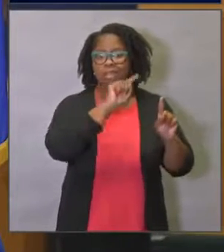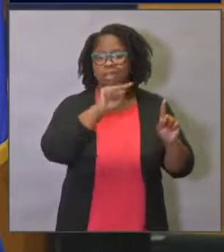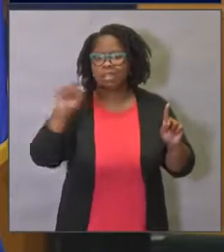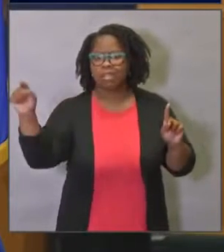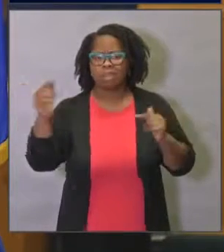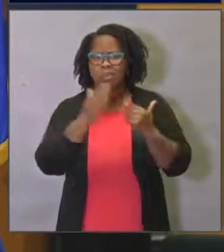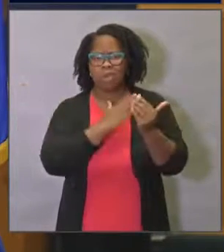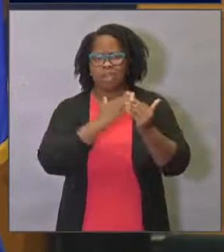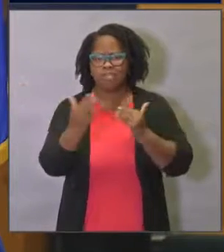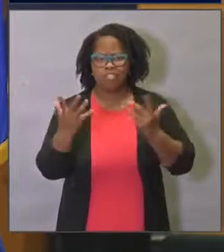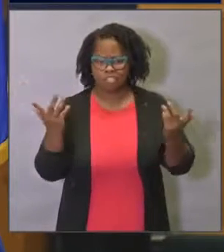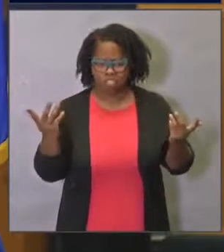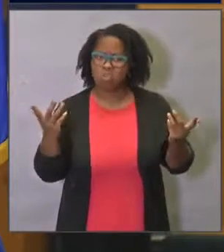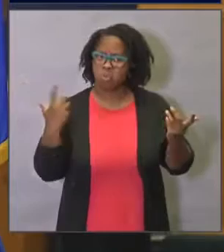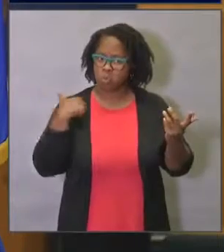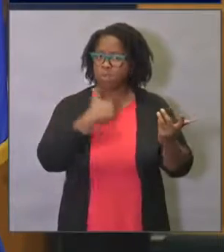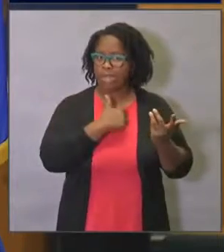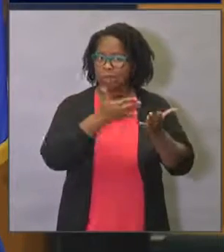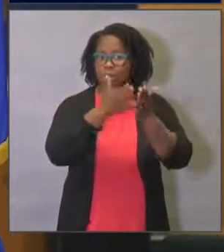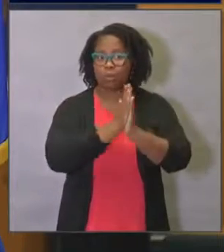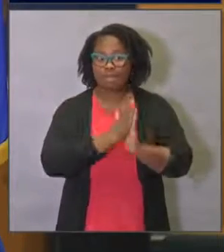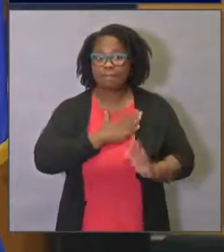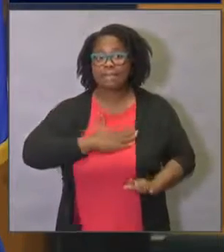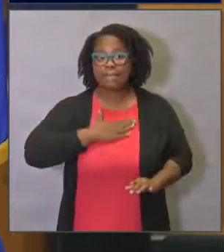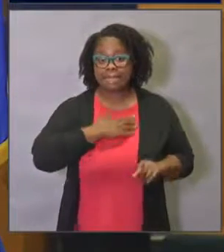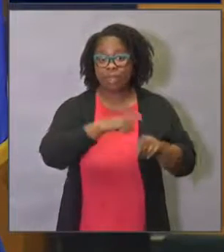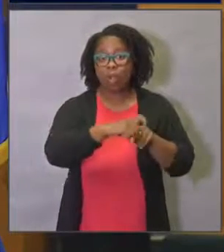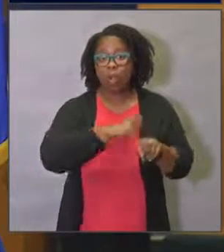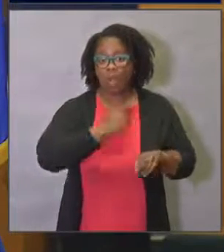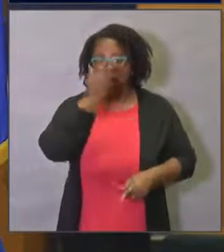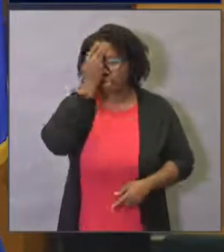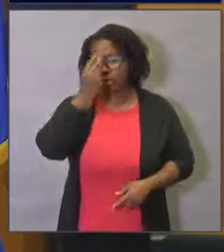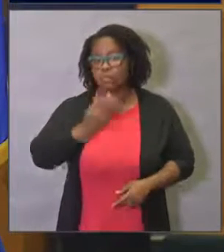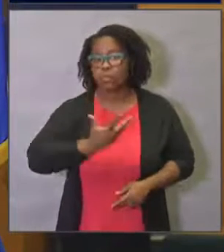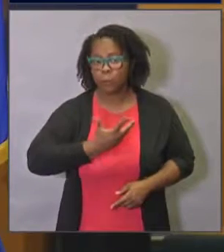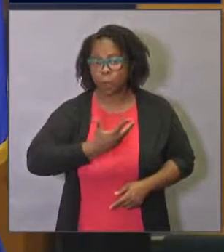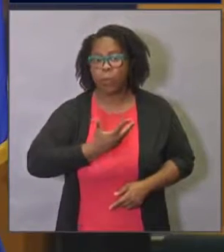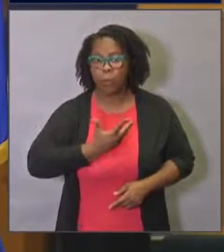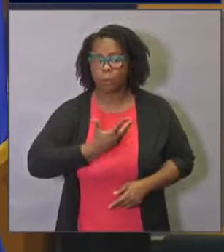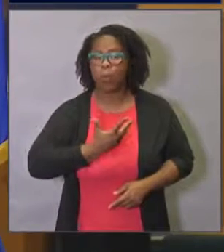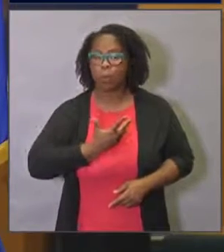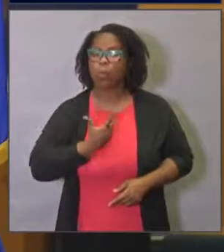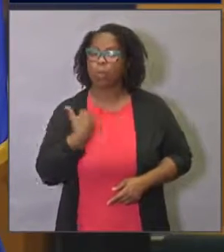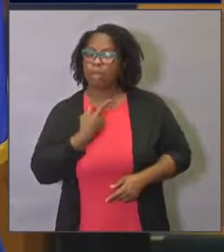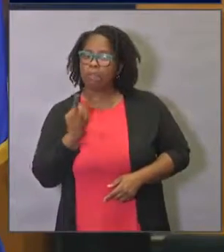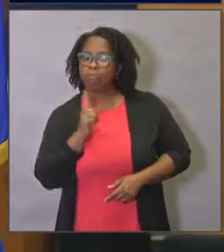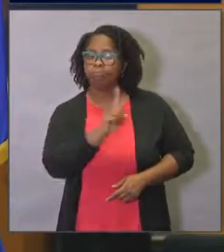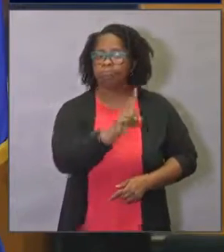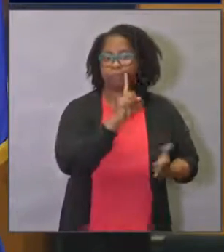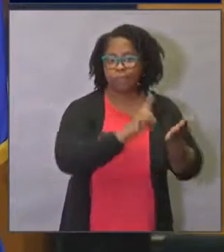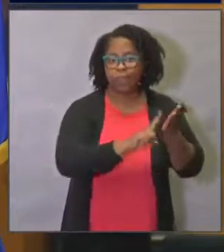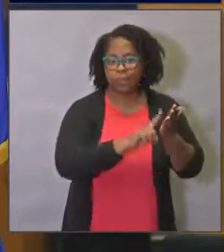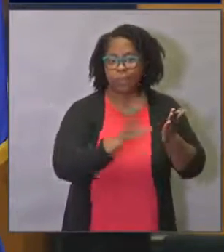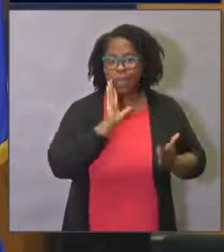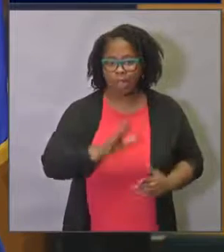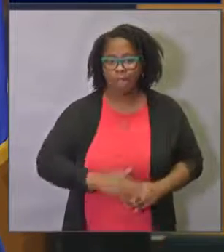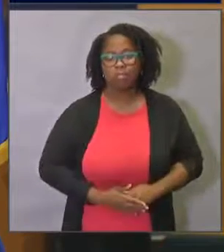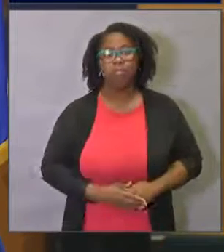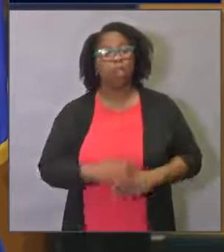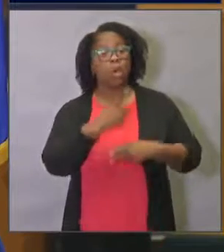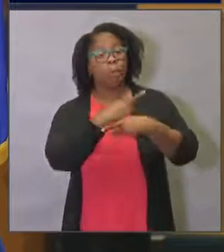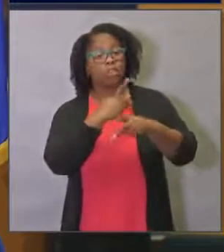associated with the business, we are going to ask that you call that into us so that we can investigate. The production companies